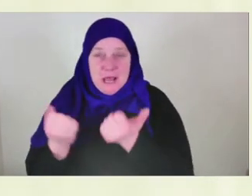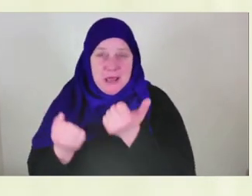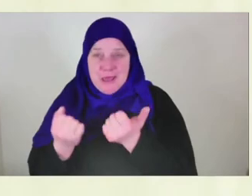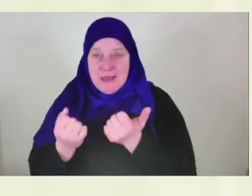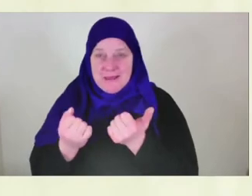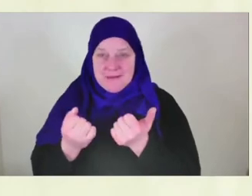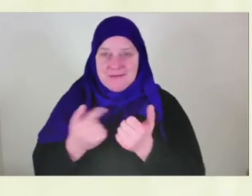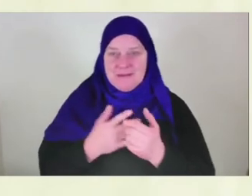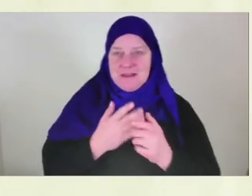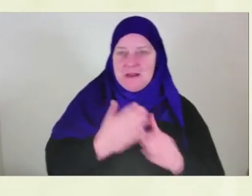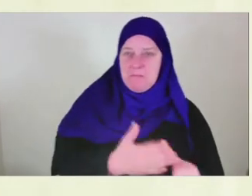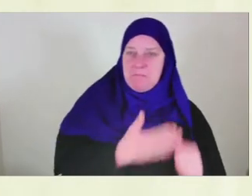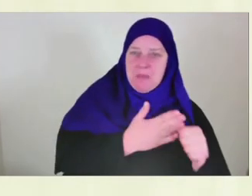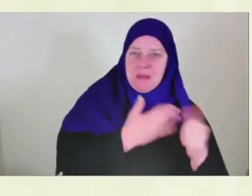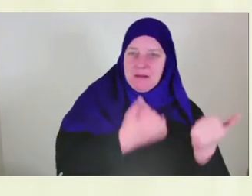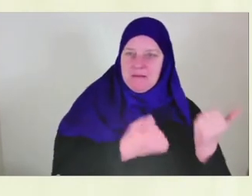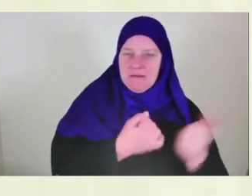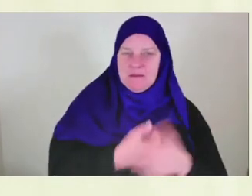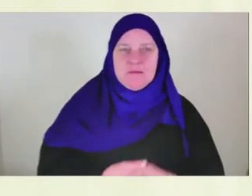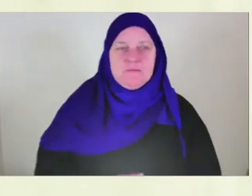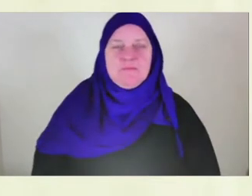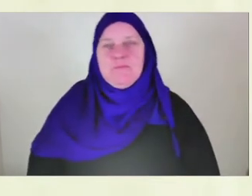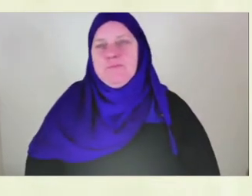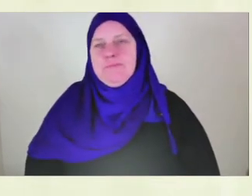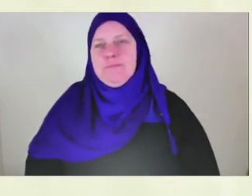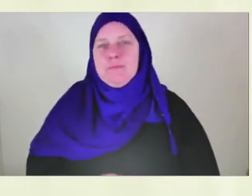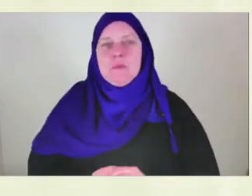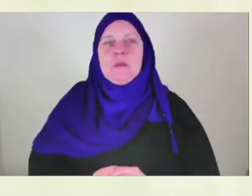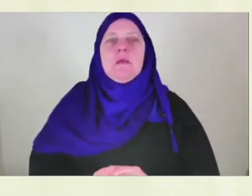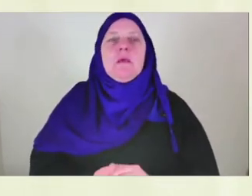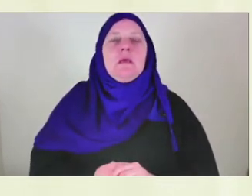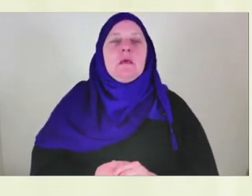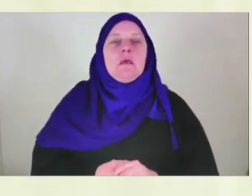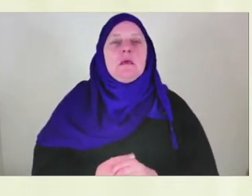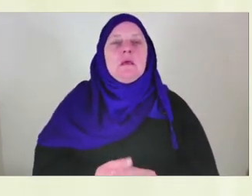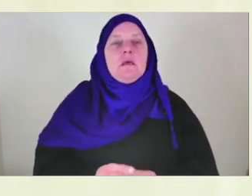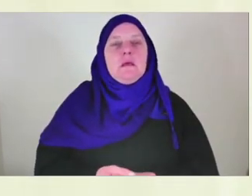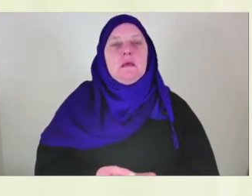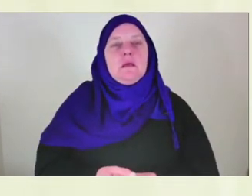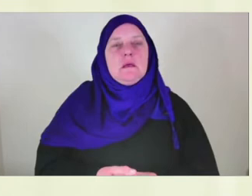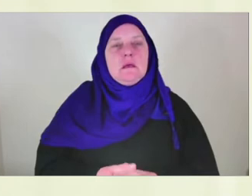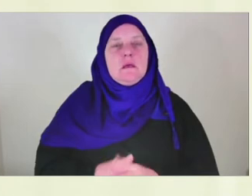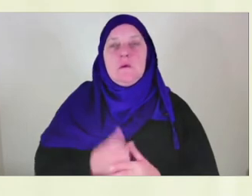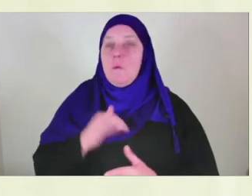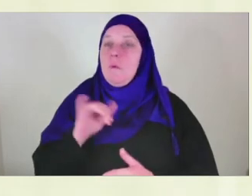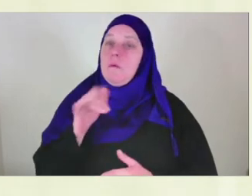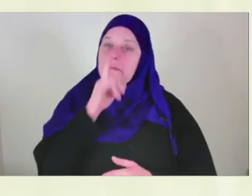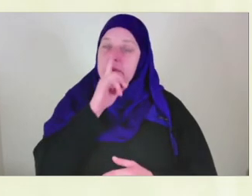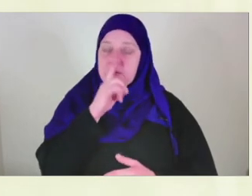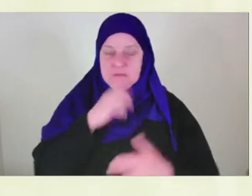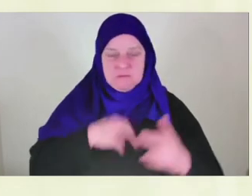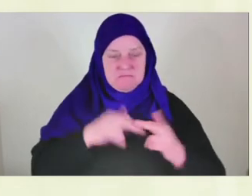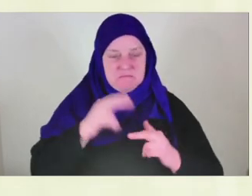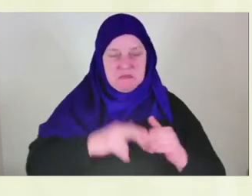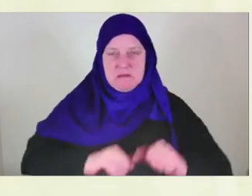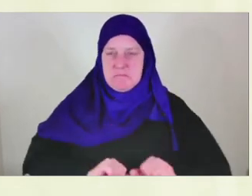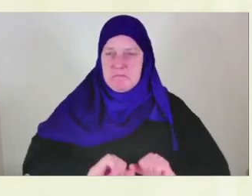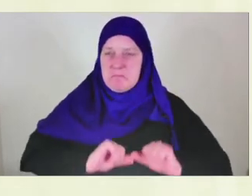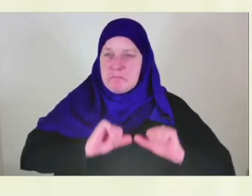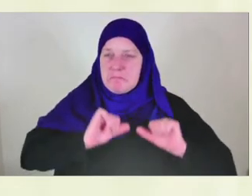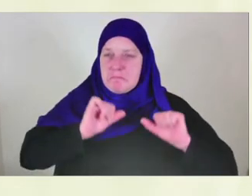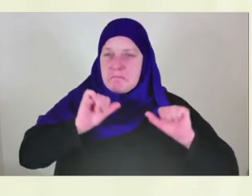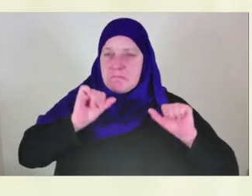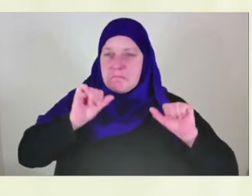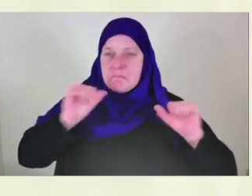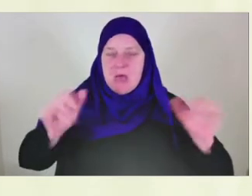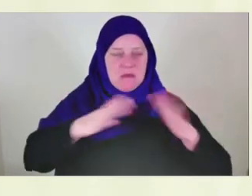car to drive, if we want to get into more details, people that build mansions, excessive rooms. Do you need 10 rooms